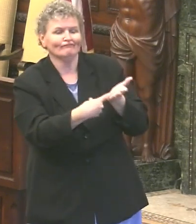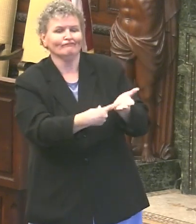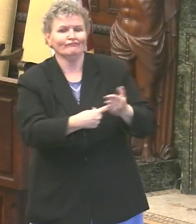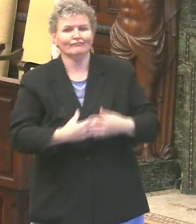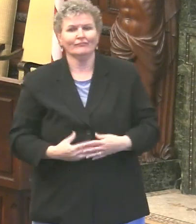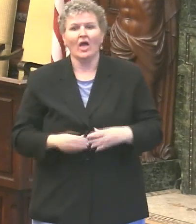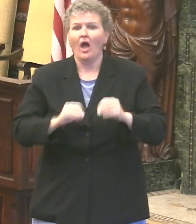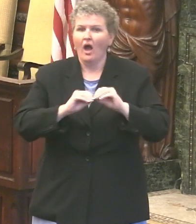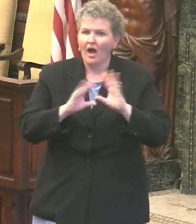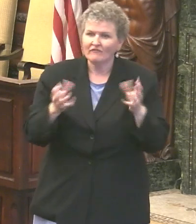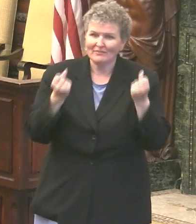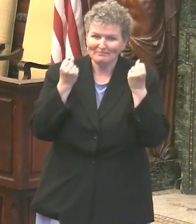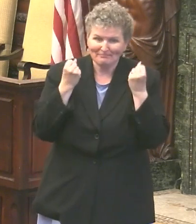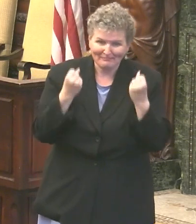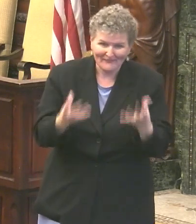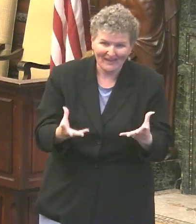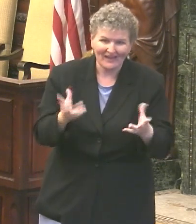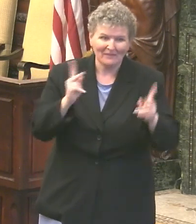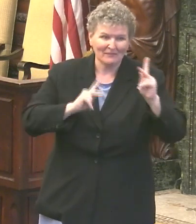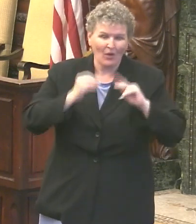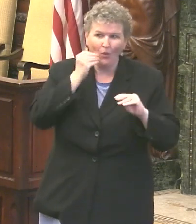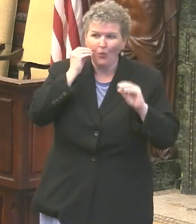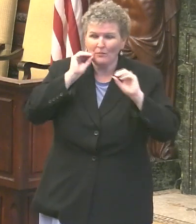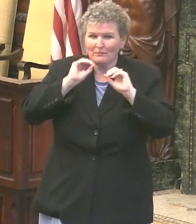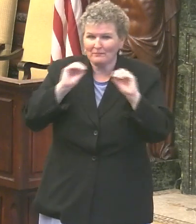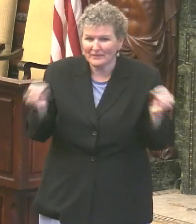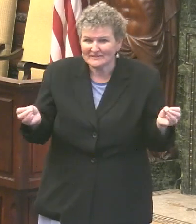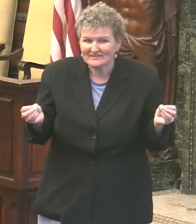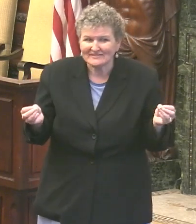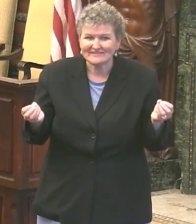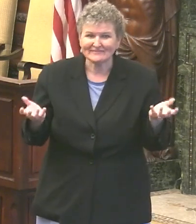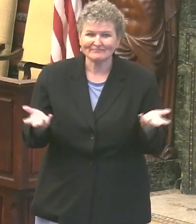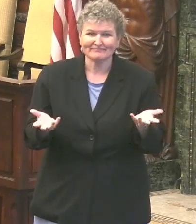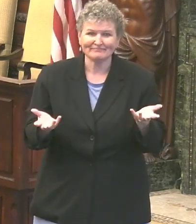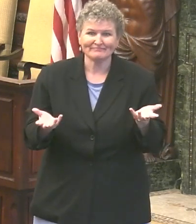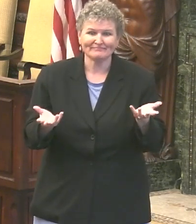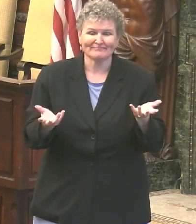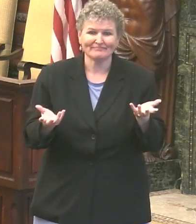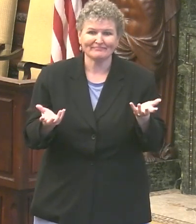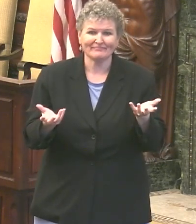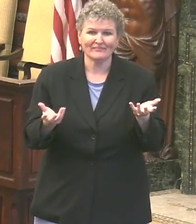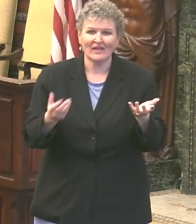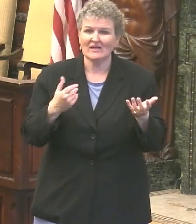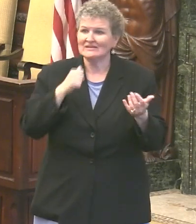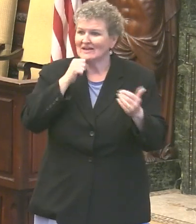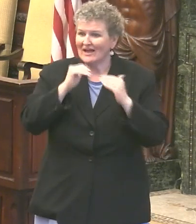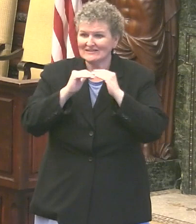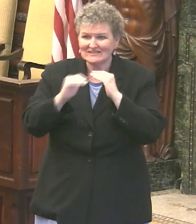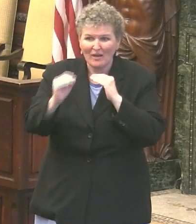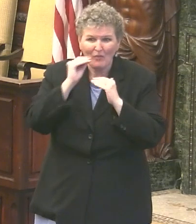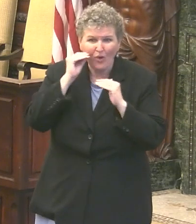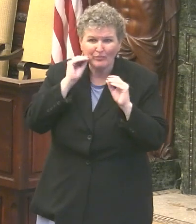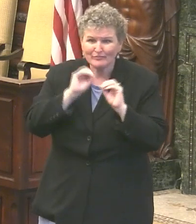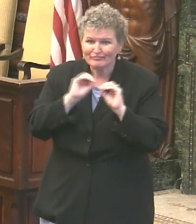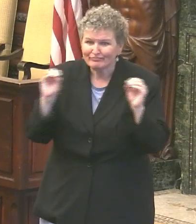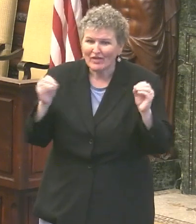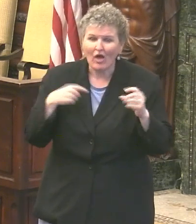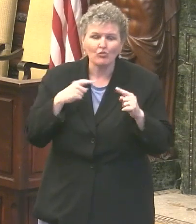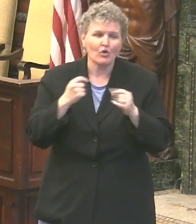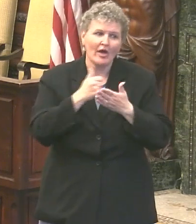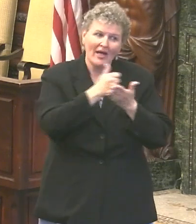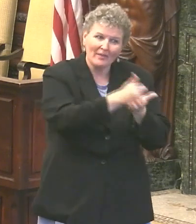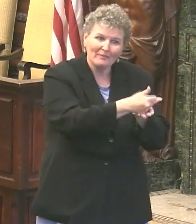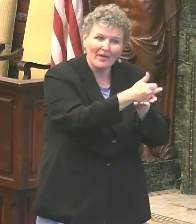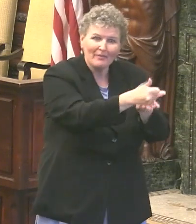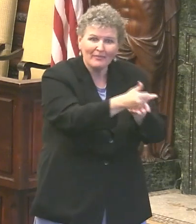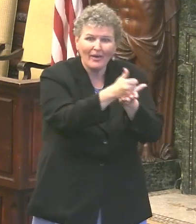are suffering with homelessness or partial homelessness, and we have responsibility to try to help that situation